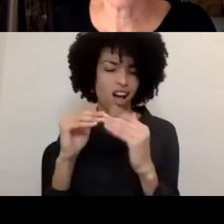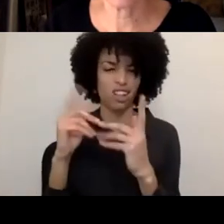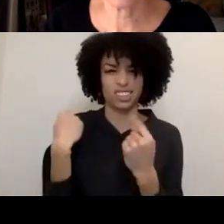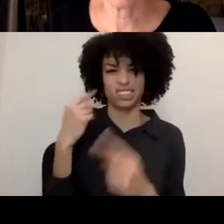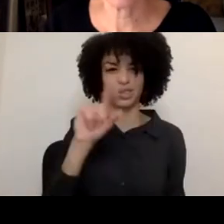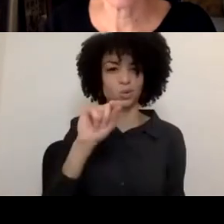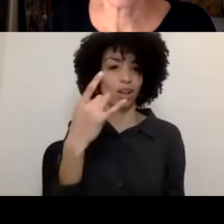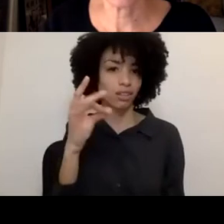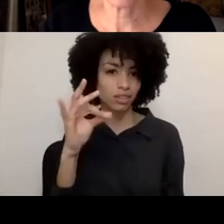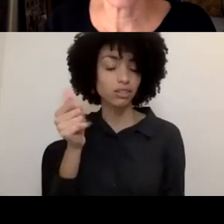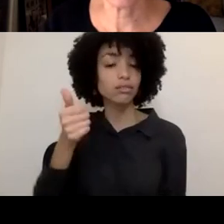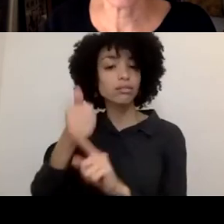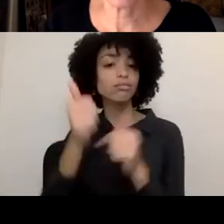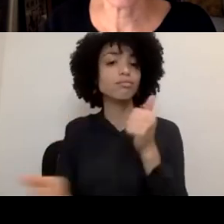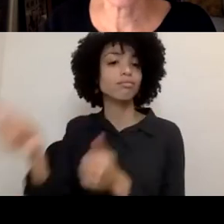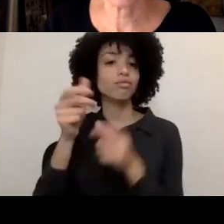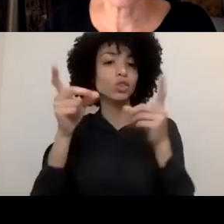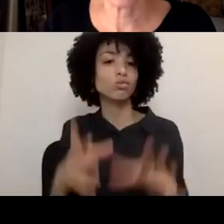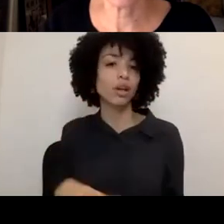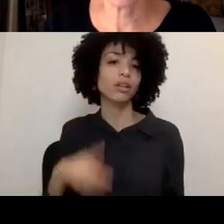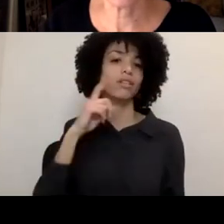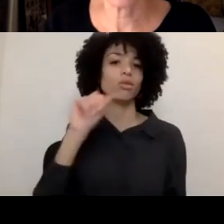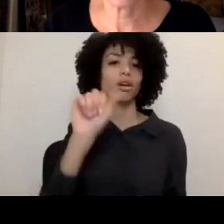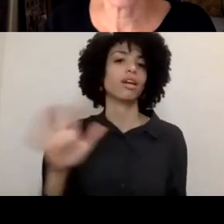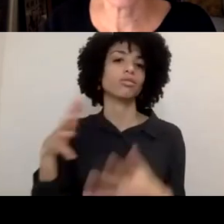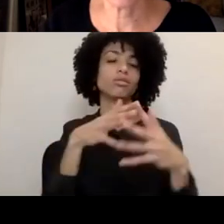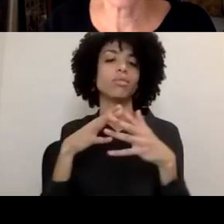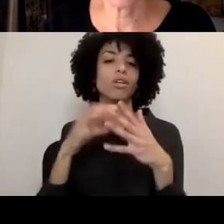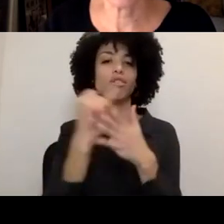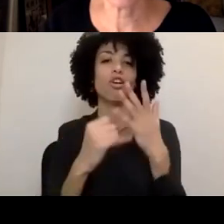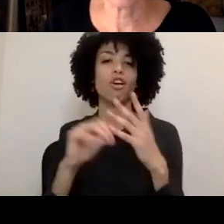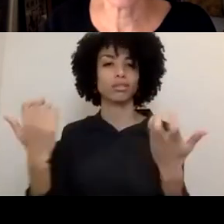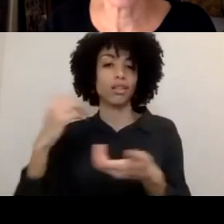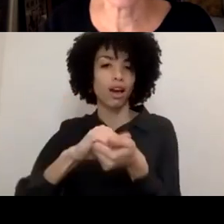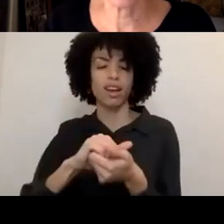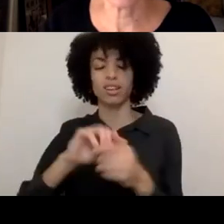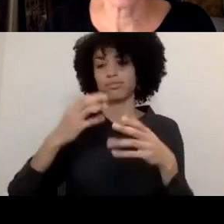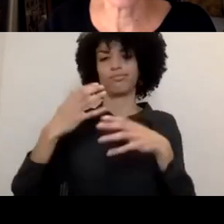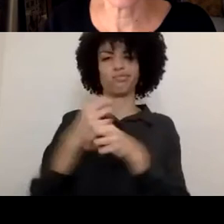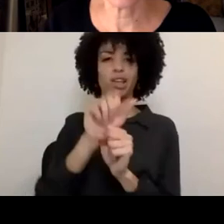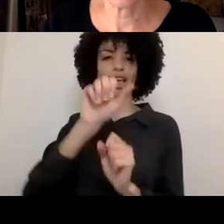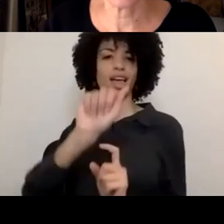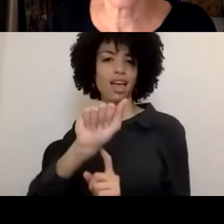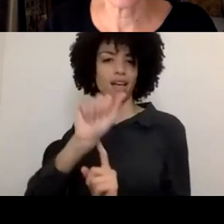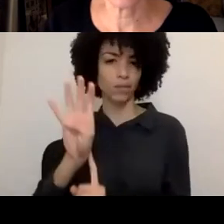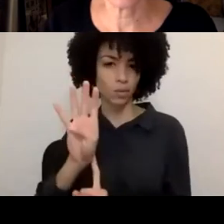anti-racism training in which a white-centered orientation can often overlook the forms of racism that take place